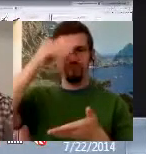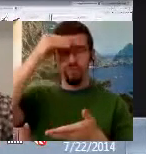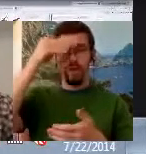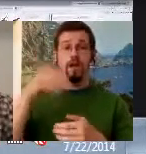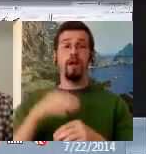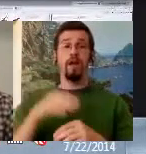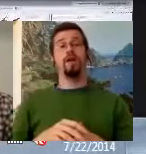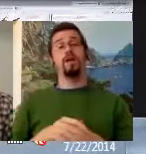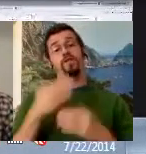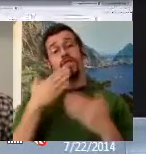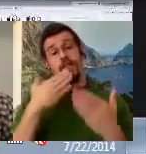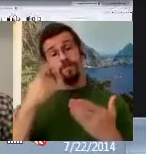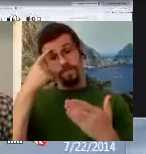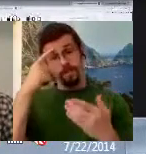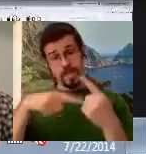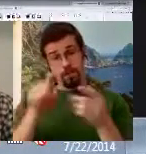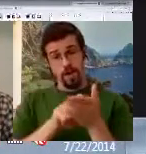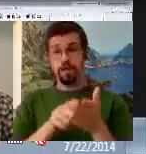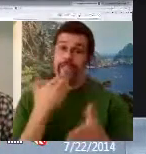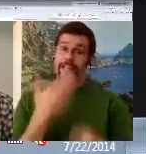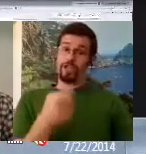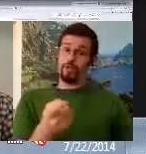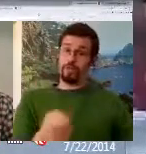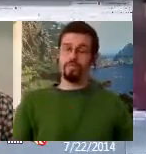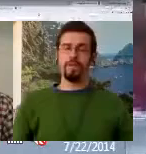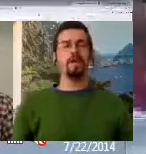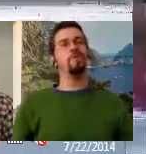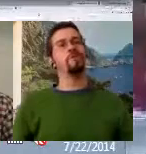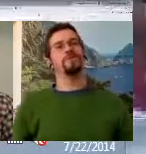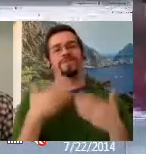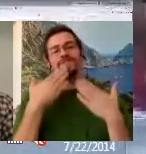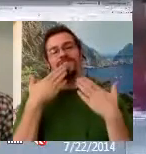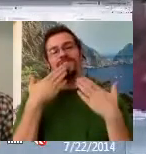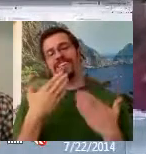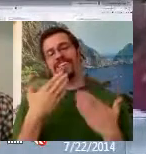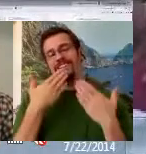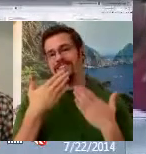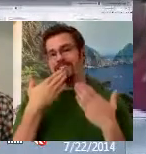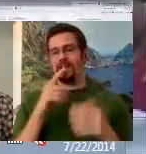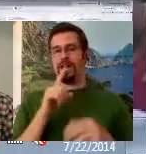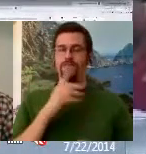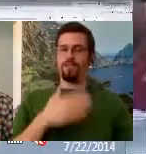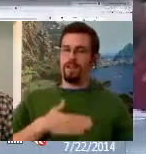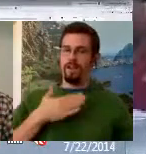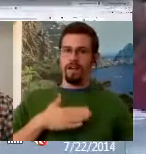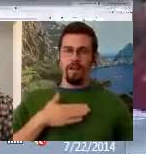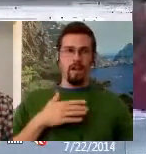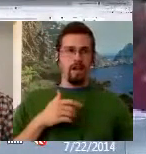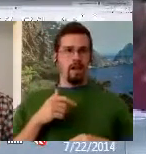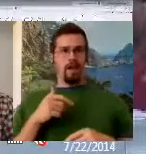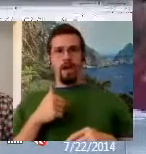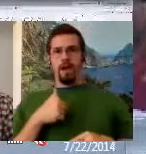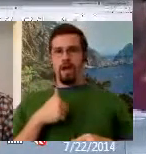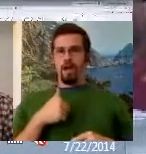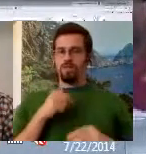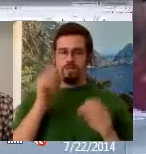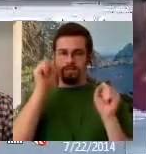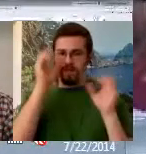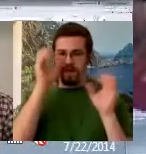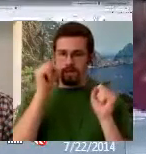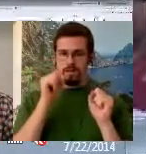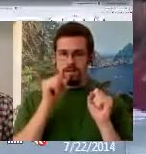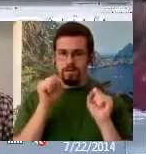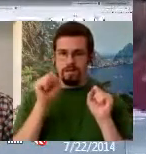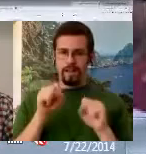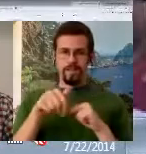writing, and thanks to you. Well, thank you for saying that. God, that's amazing. I'm going to sit down and be very grateful to